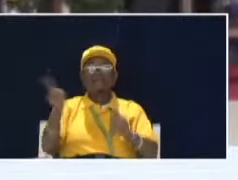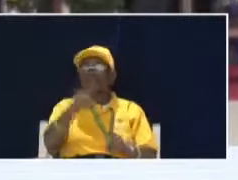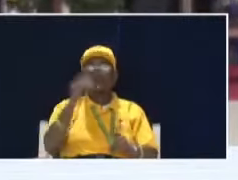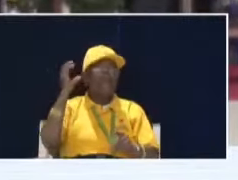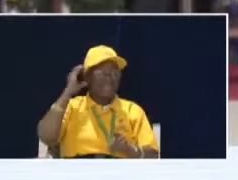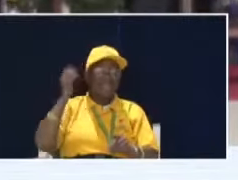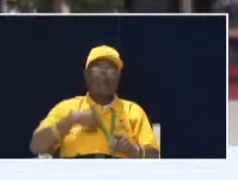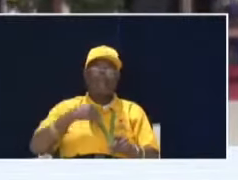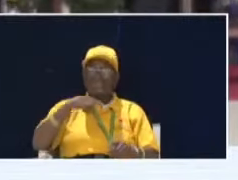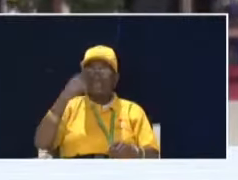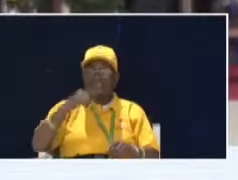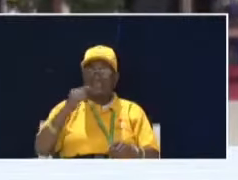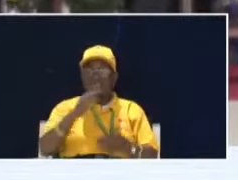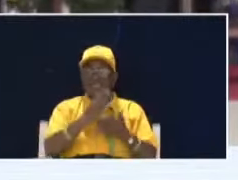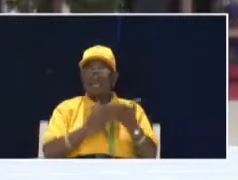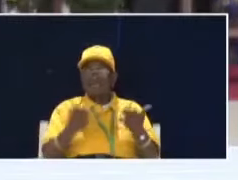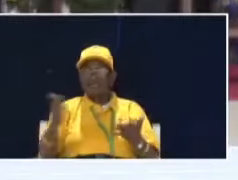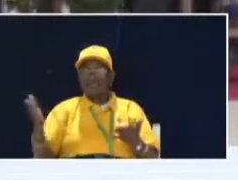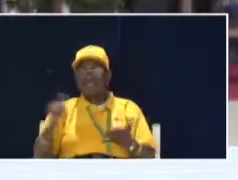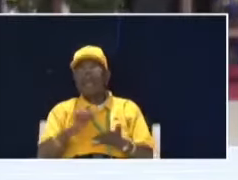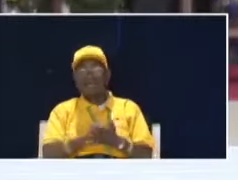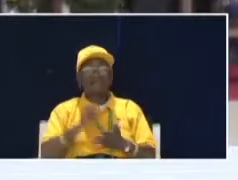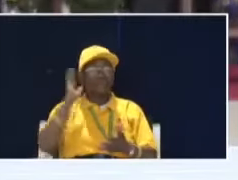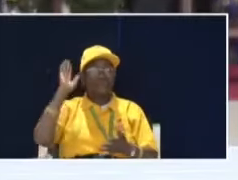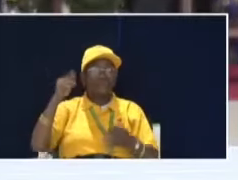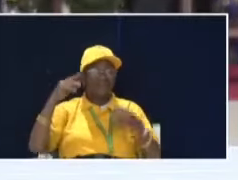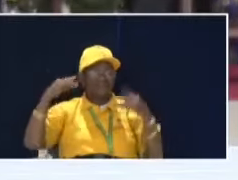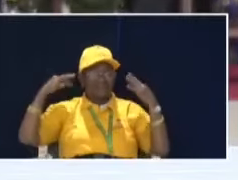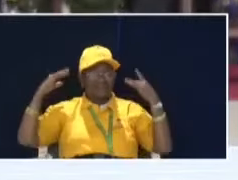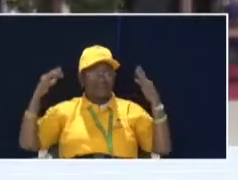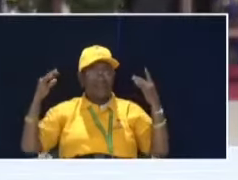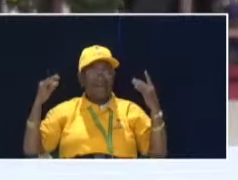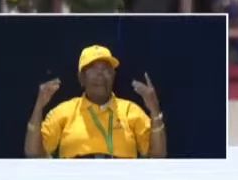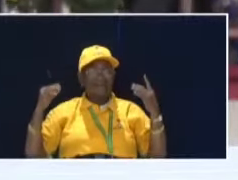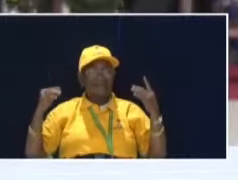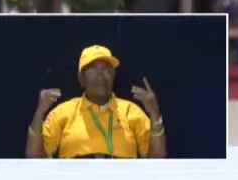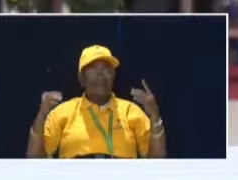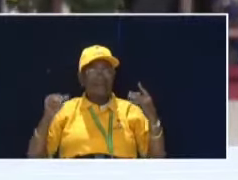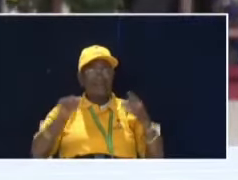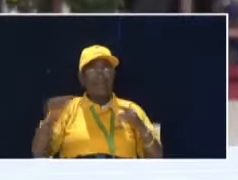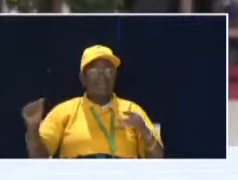something that may sound a bit tough to you,